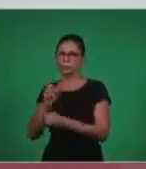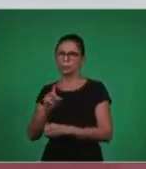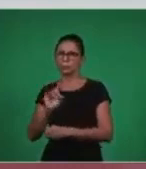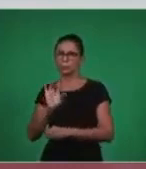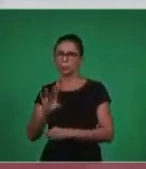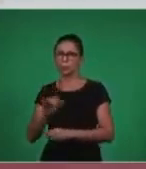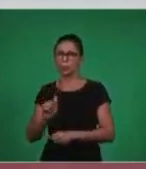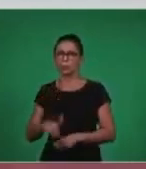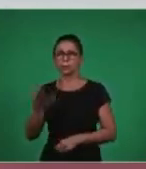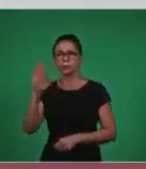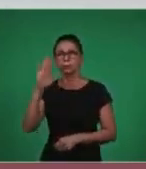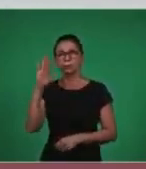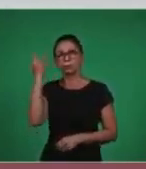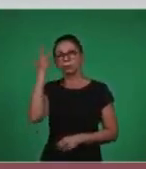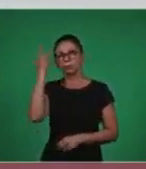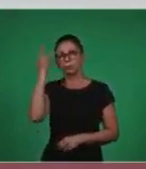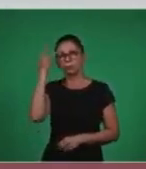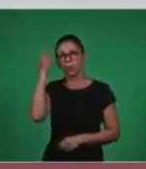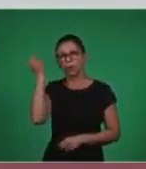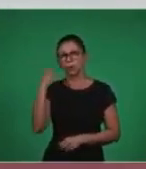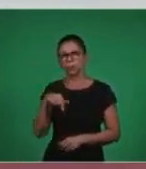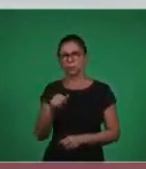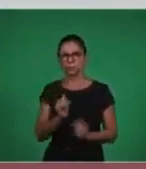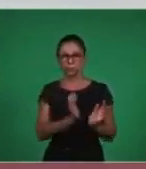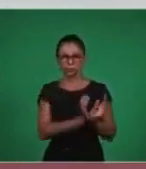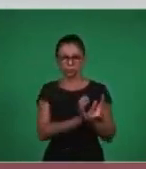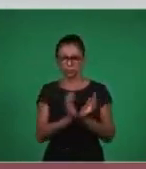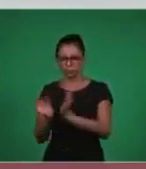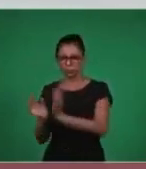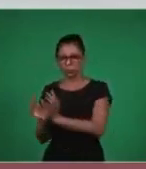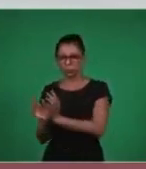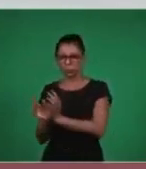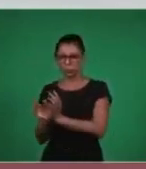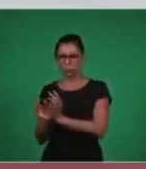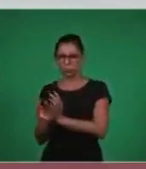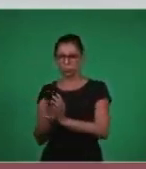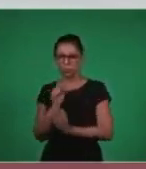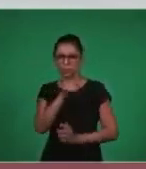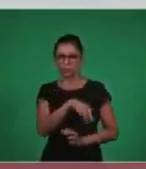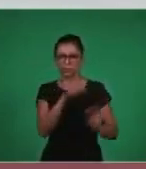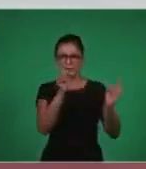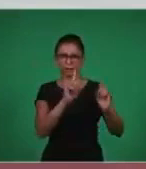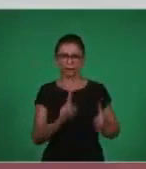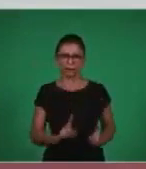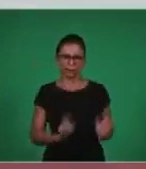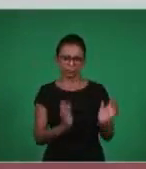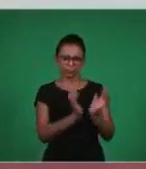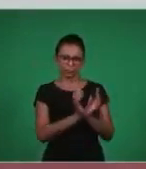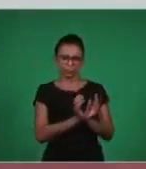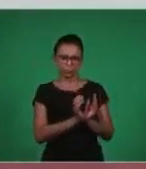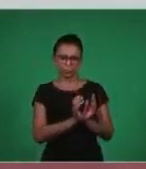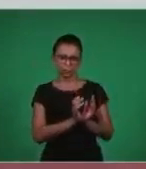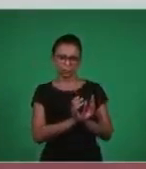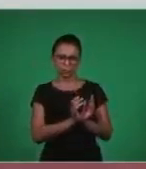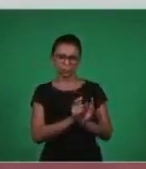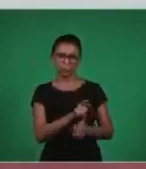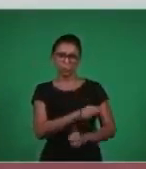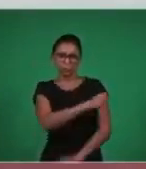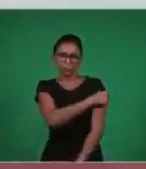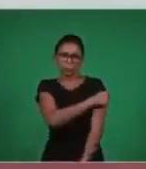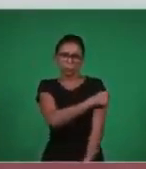only children with no deficiency. And they noticed that the class where there are deficient children, the